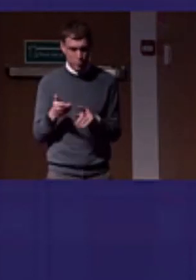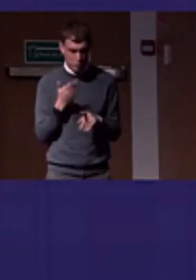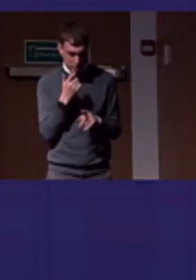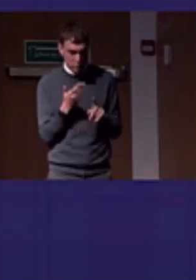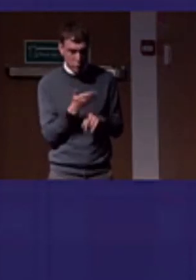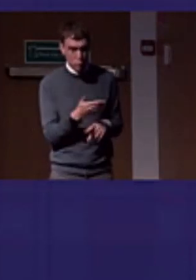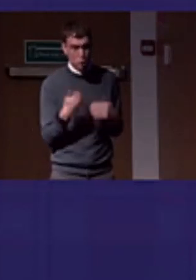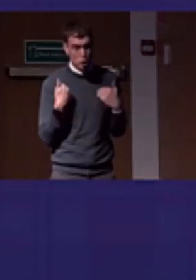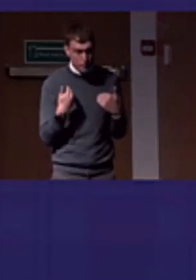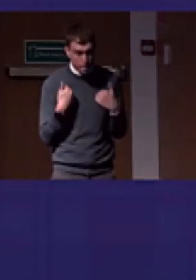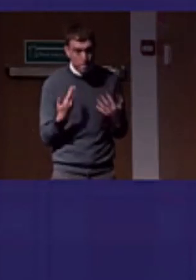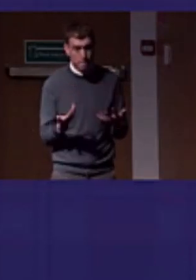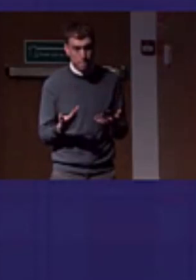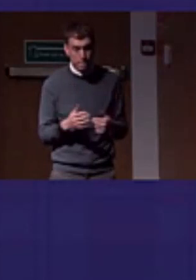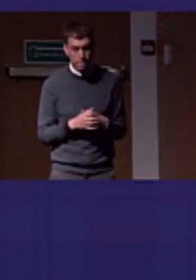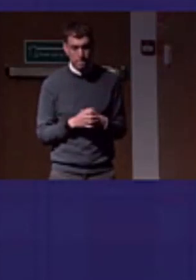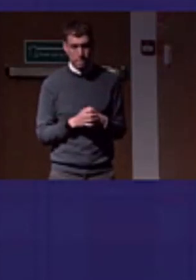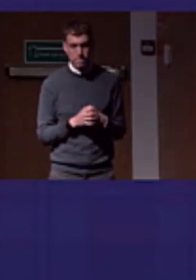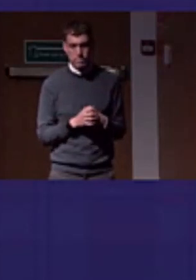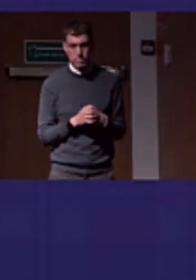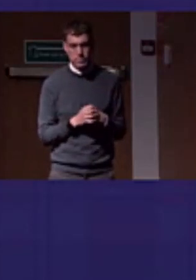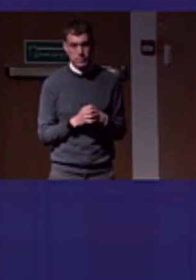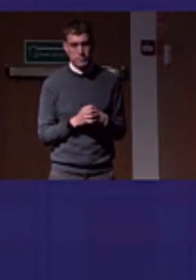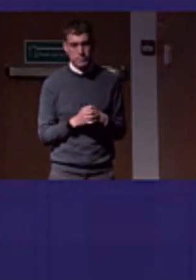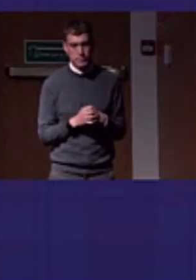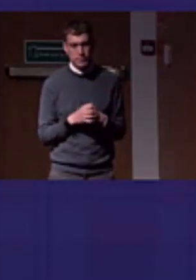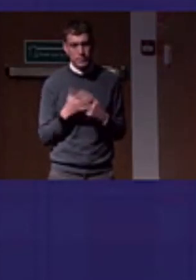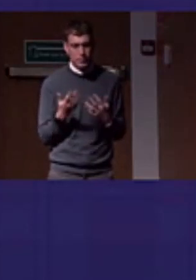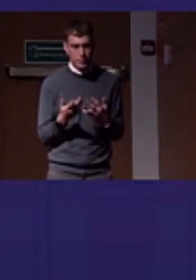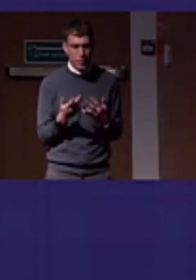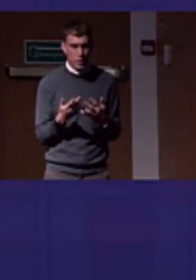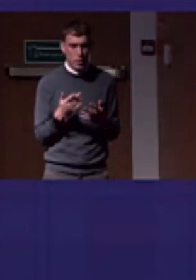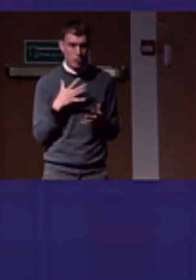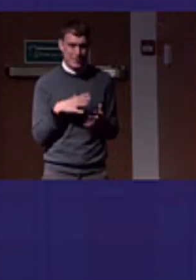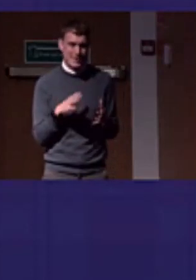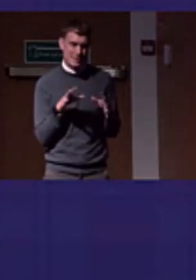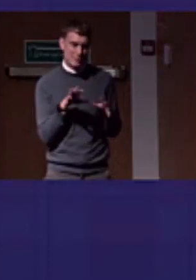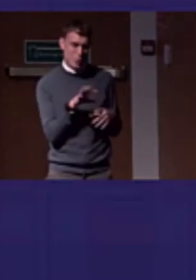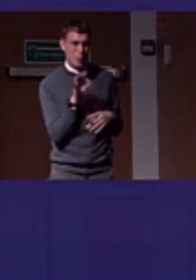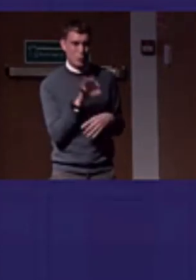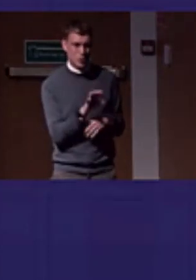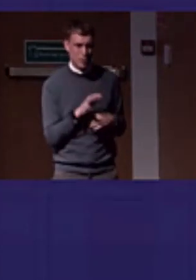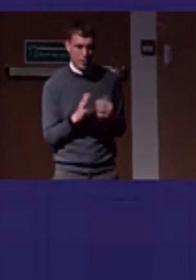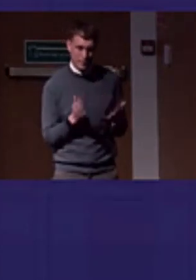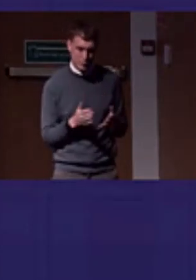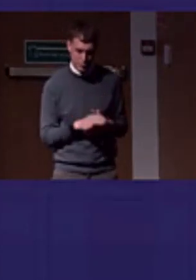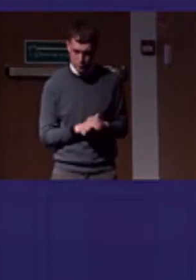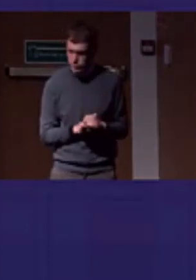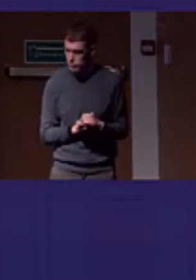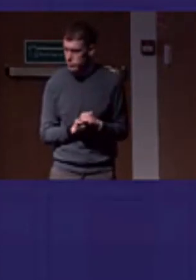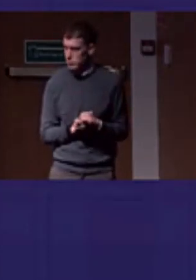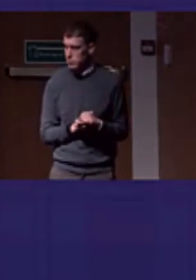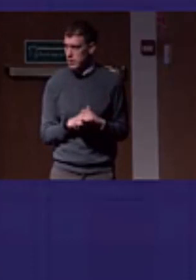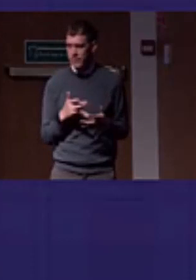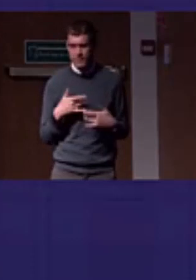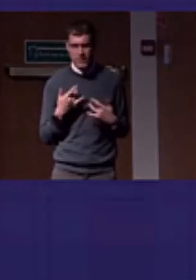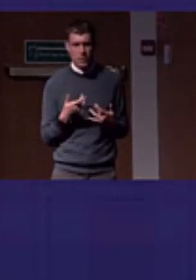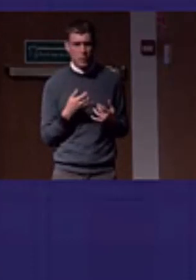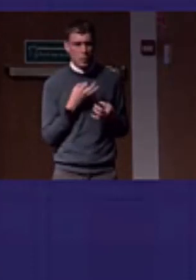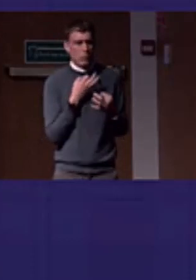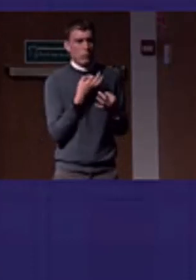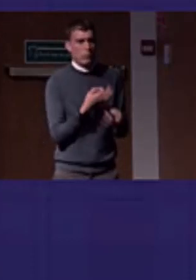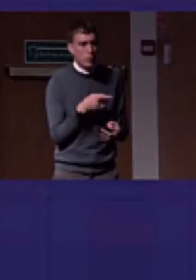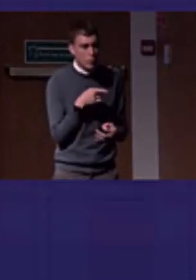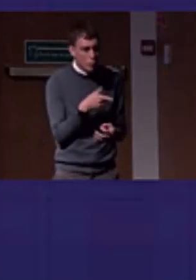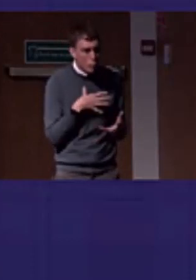if we want. That is all I'm saying. But it has to be optional. So many managers are like, I feel coerced into having this conversation